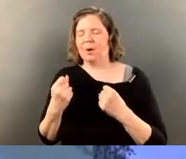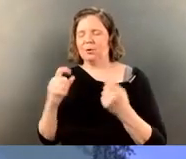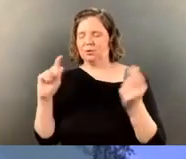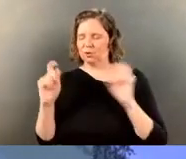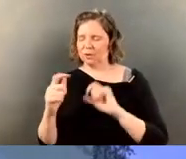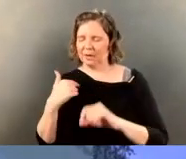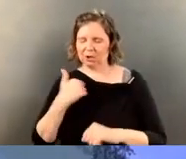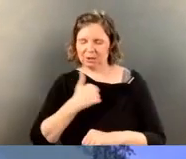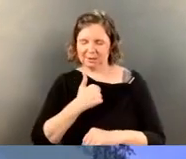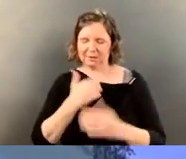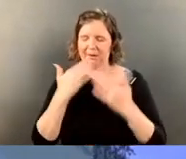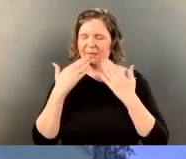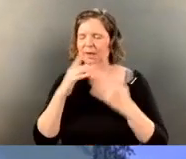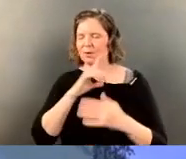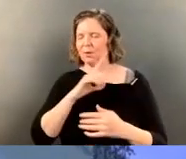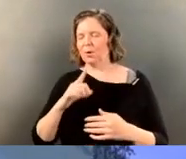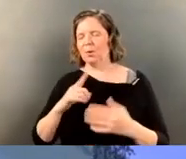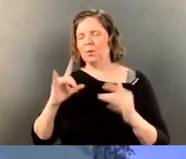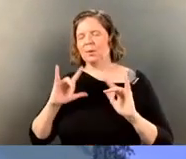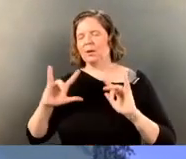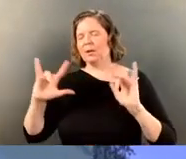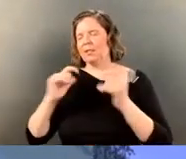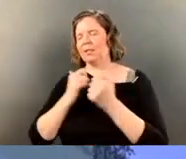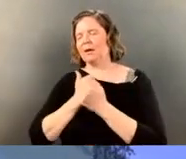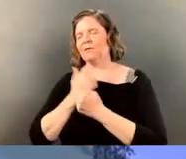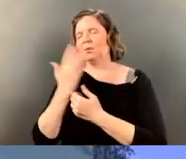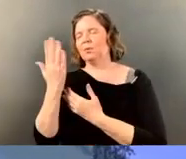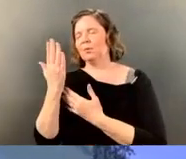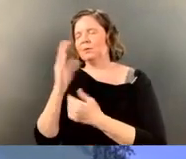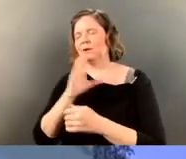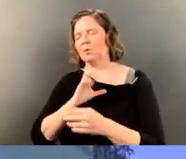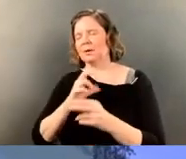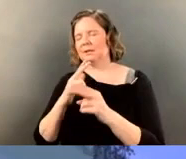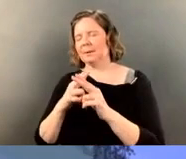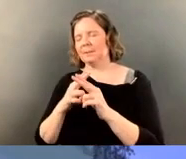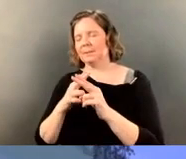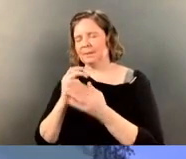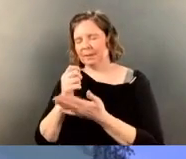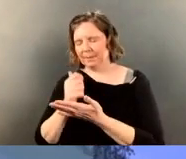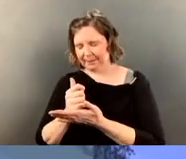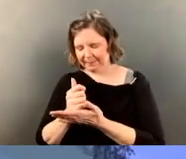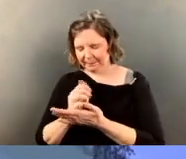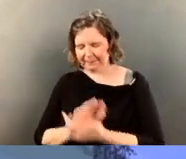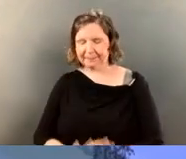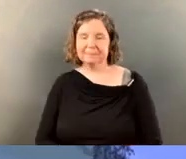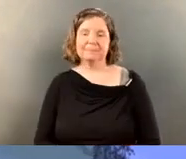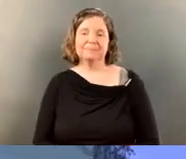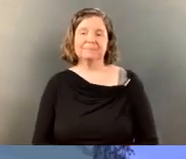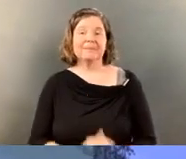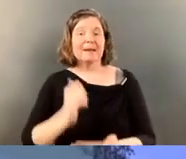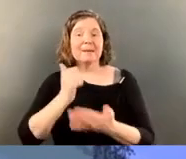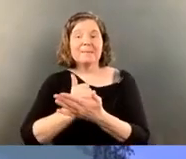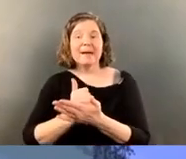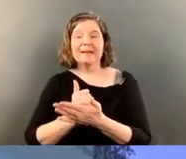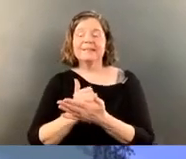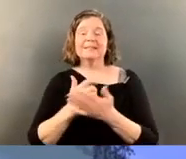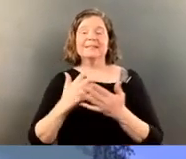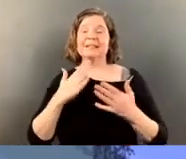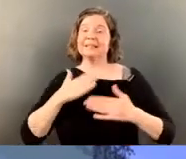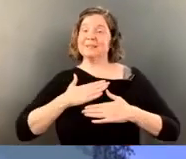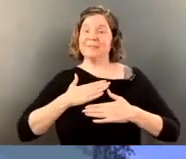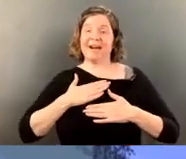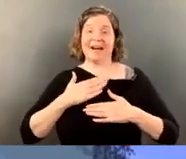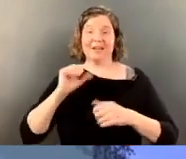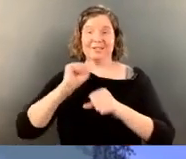us. Thank you, Lord. We love you. In Christ's name, amen. Amen. It is